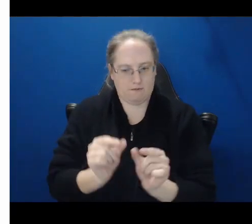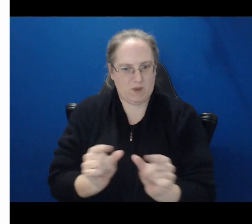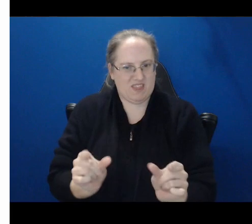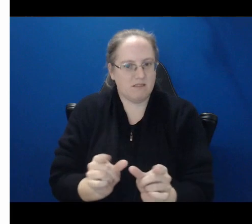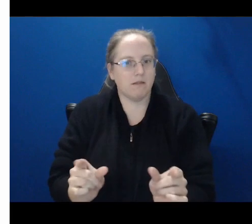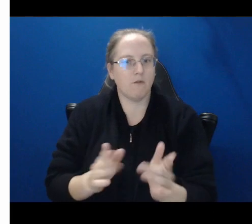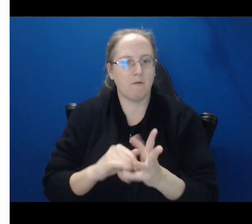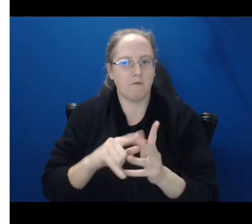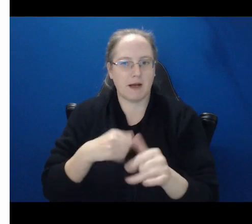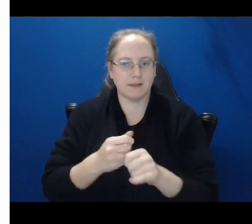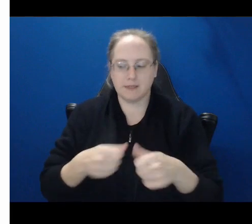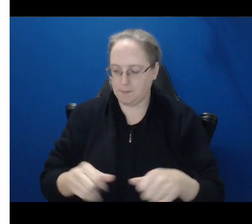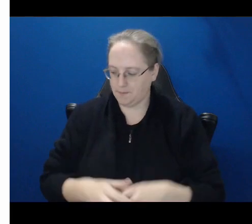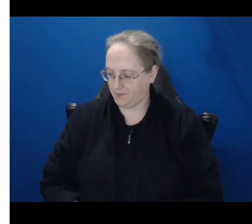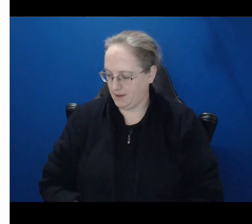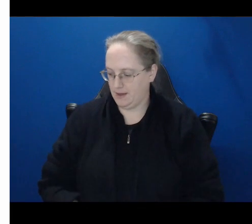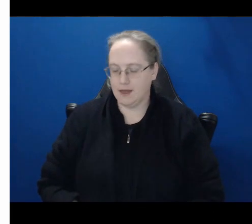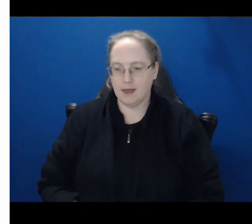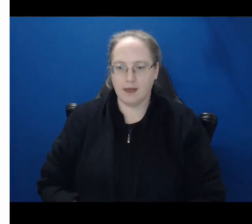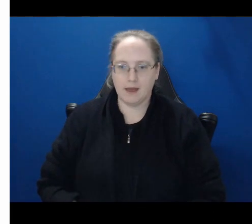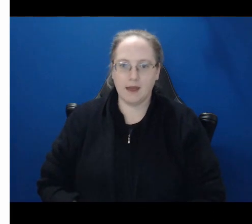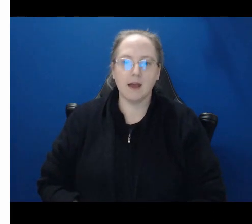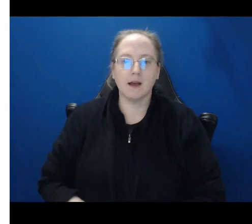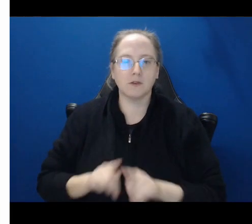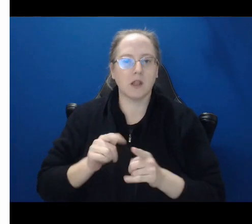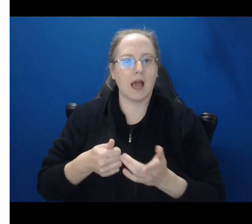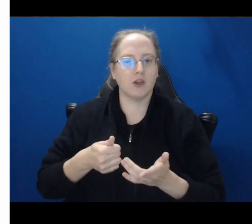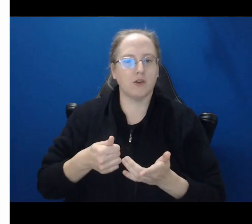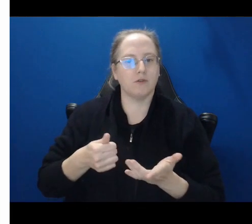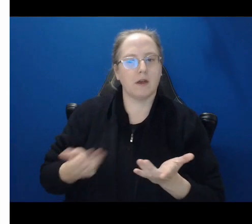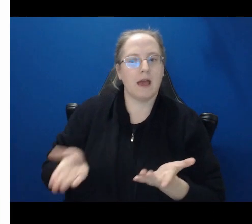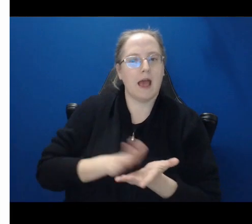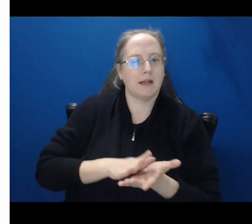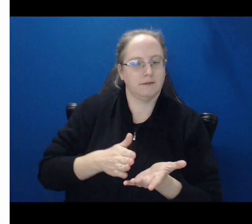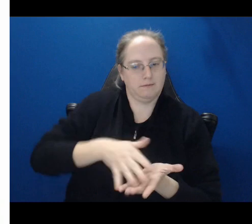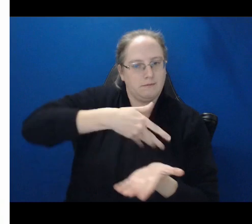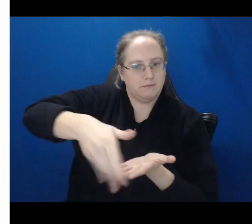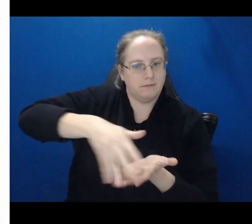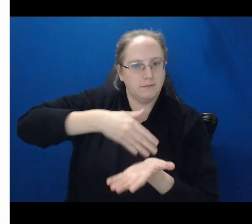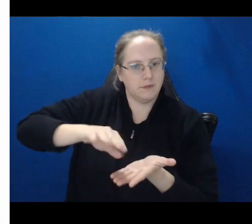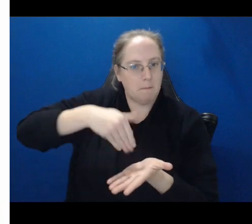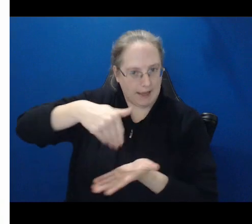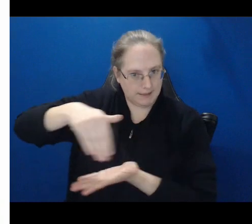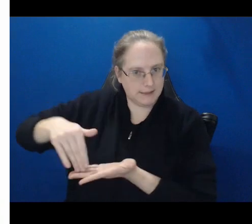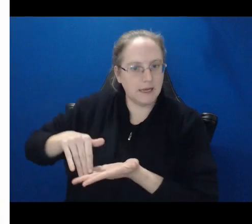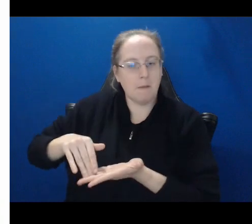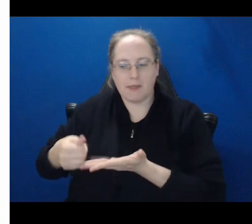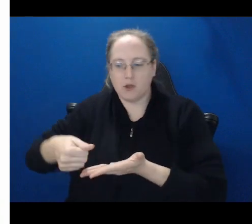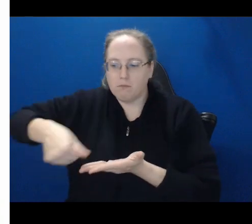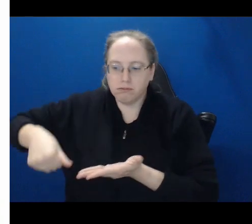So it's almost like you put down a layer of paint and then you preserve some of that layer by masking it and